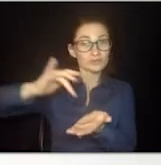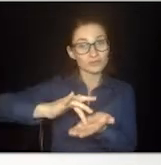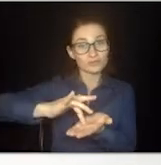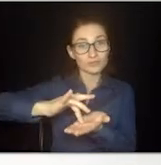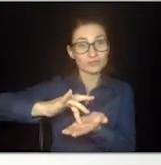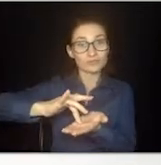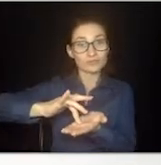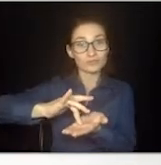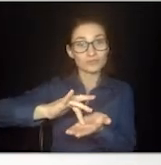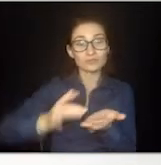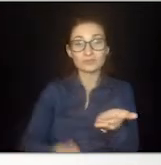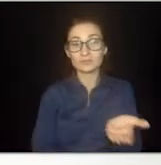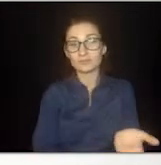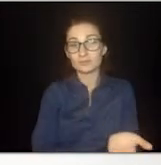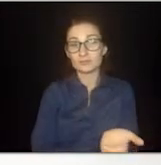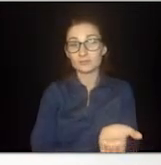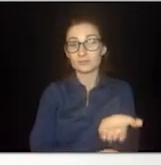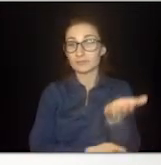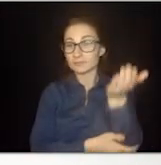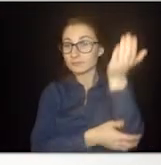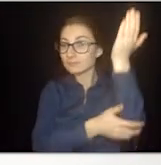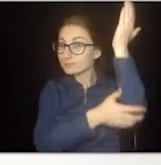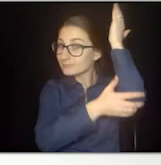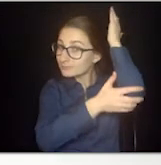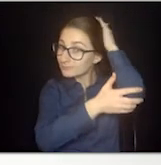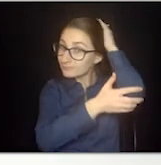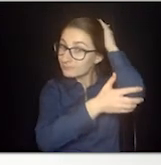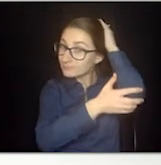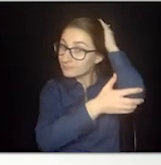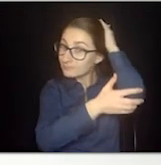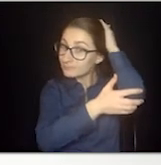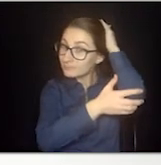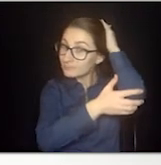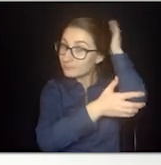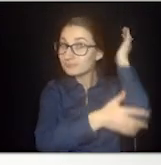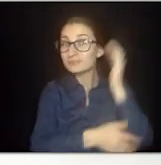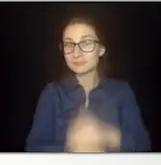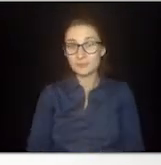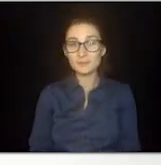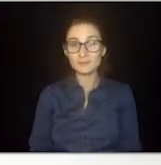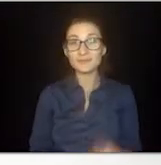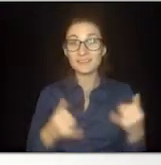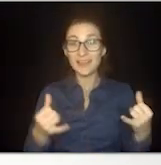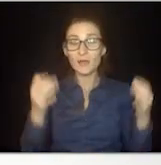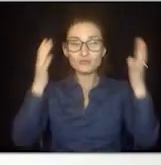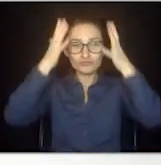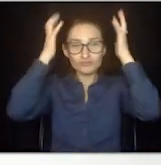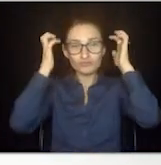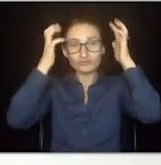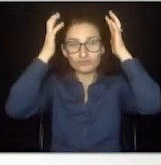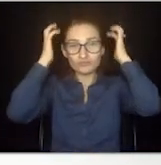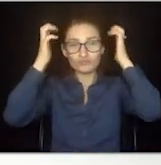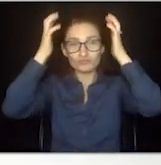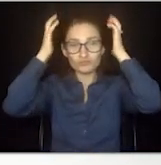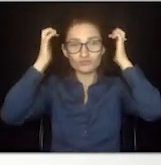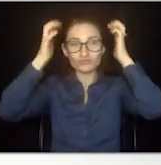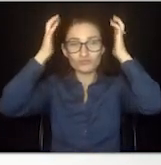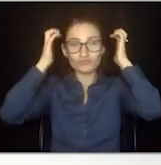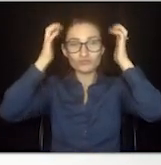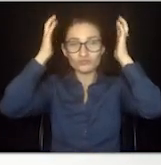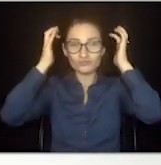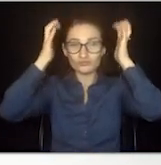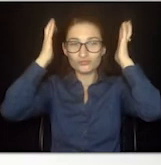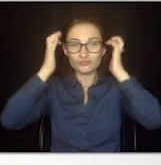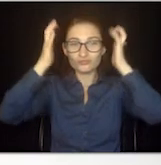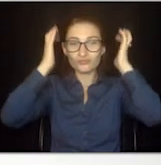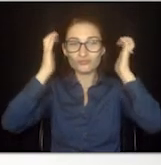hand. Ms. Prey guides his hand to his head, and after he touches his hair, she massages the water